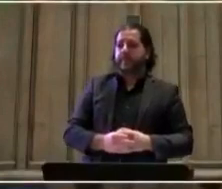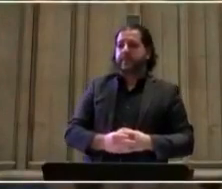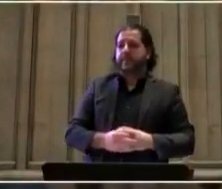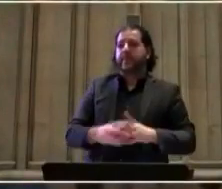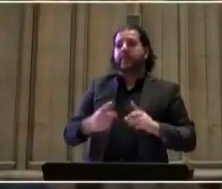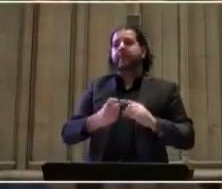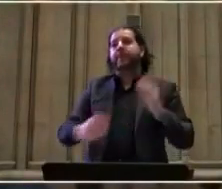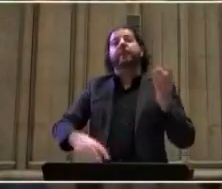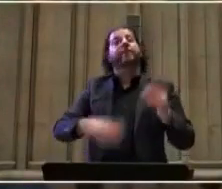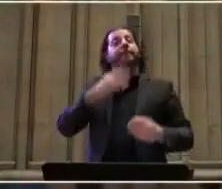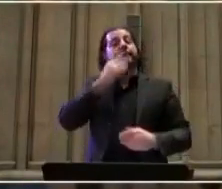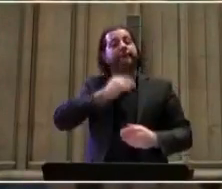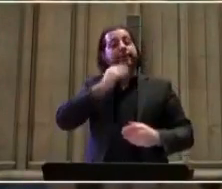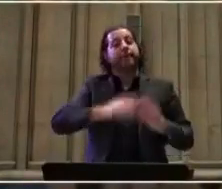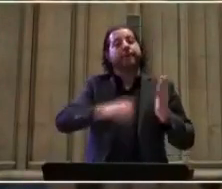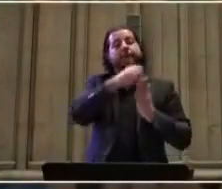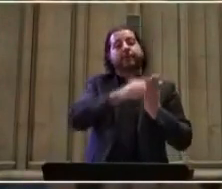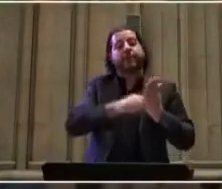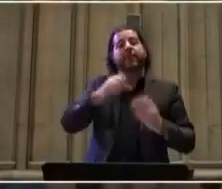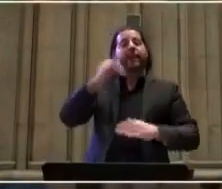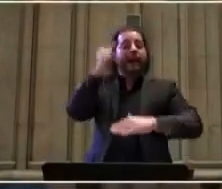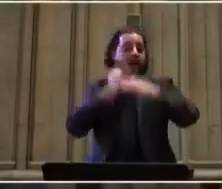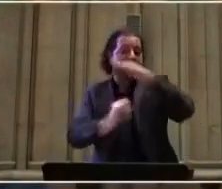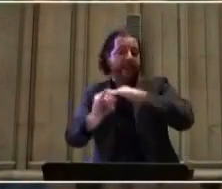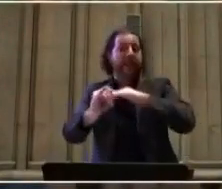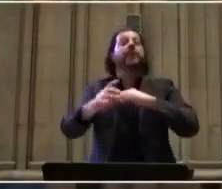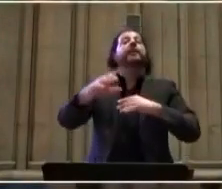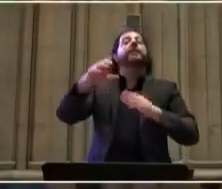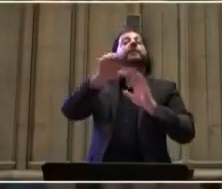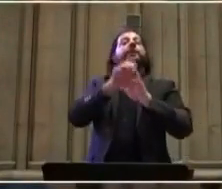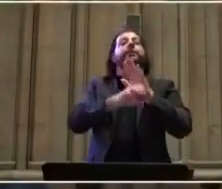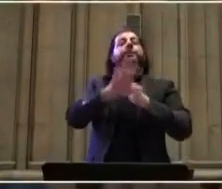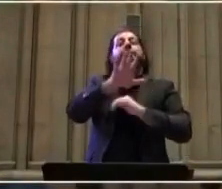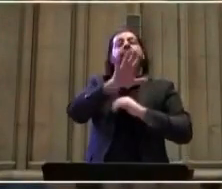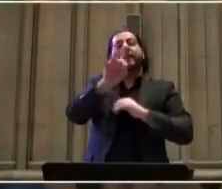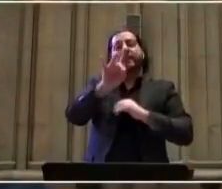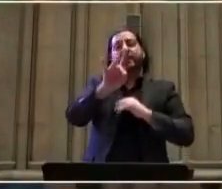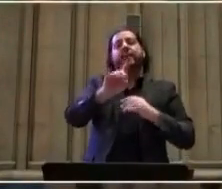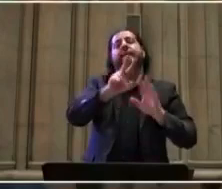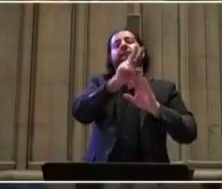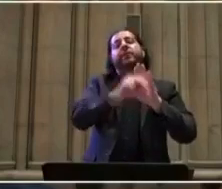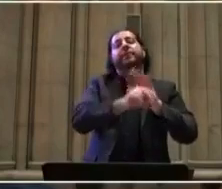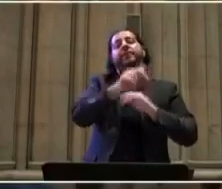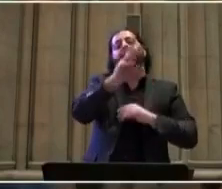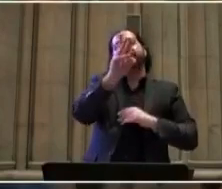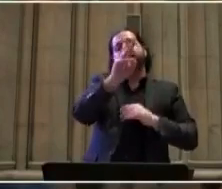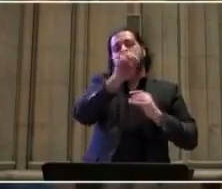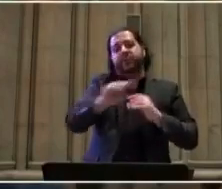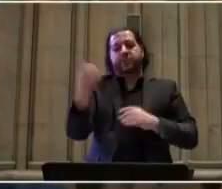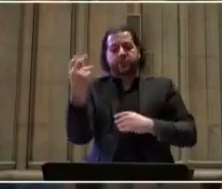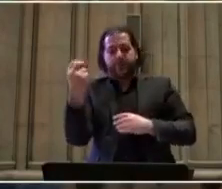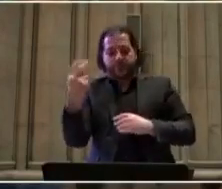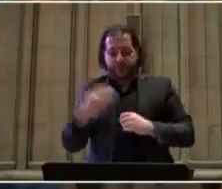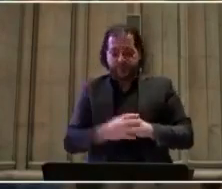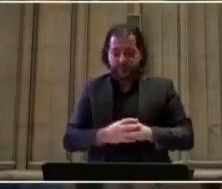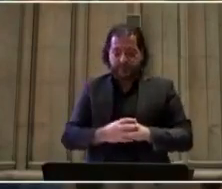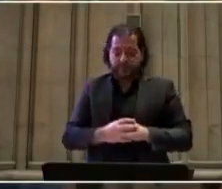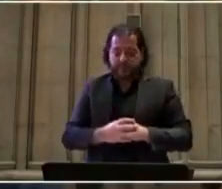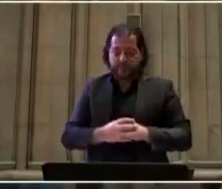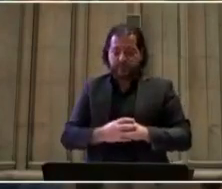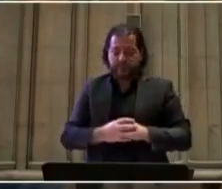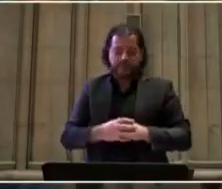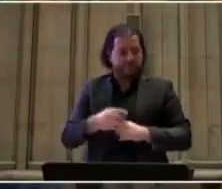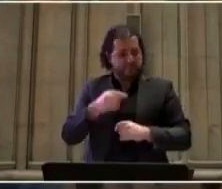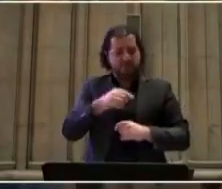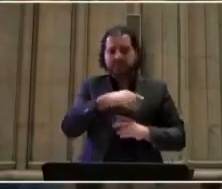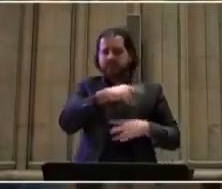From the Hebrew Scriptures, Isaiah chapter 58, verses 6 to 12. Is not this